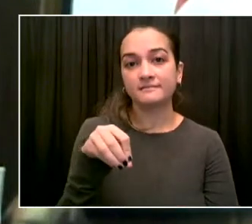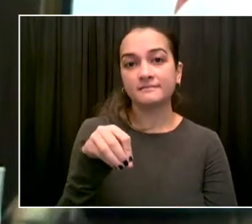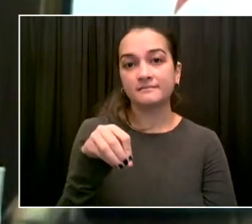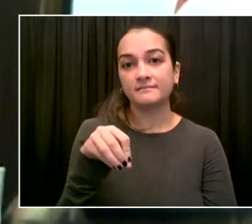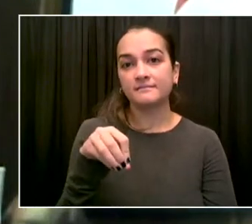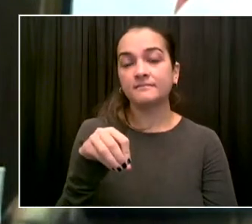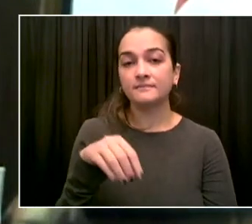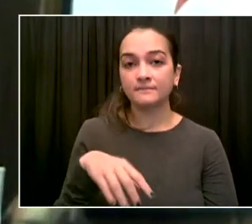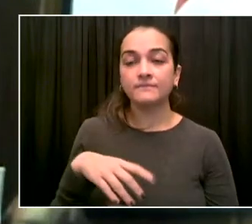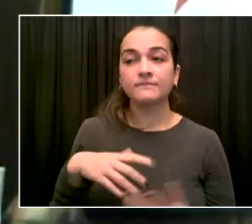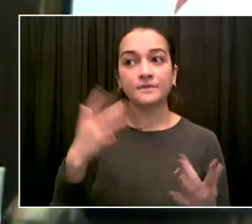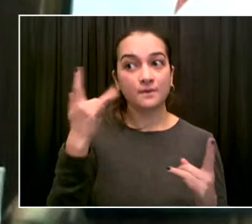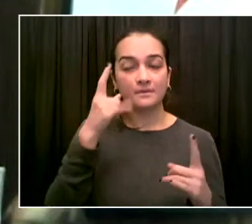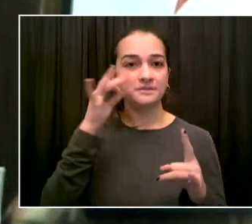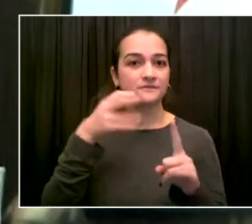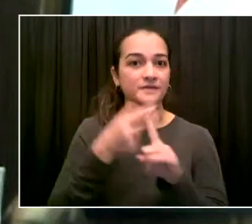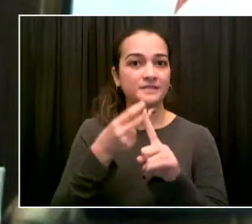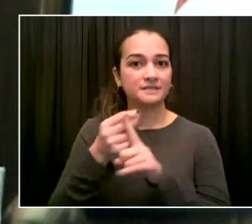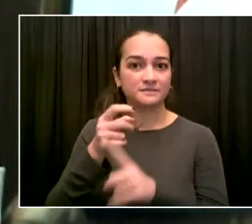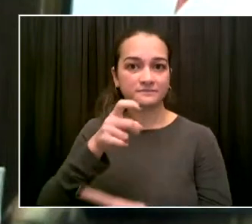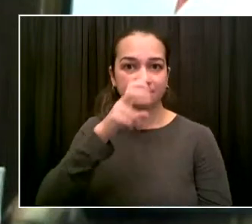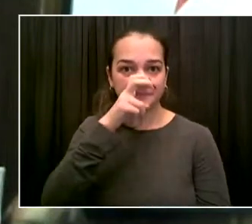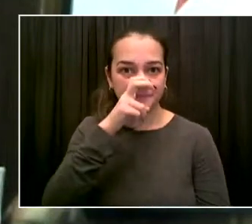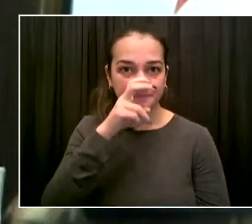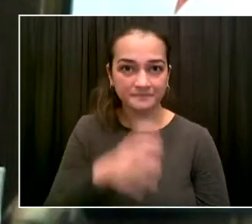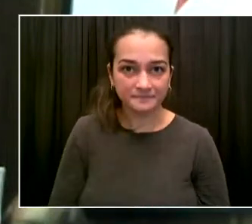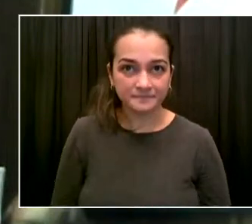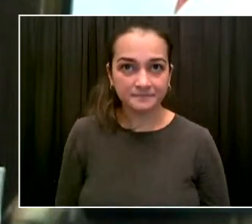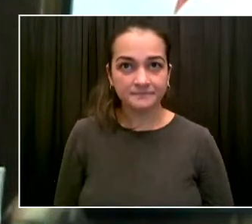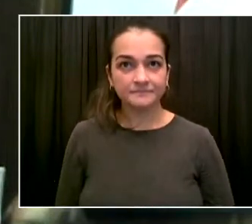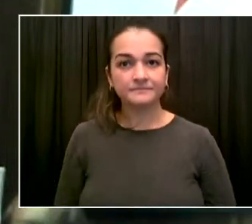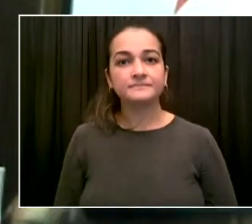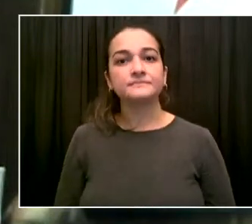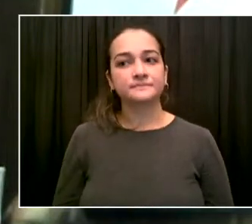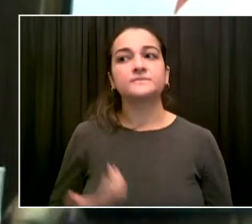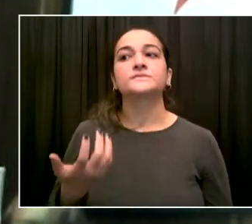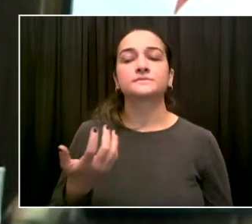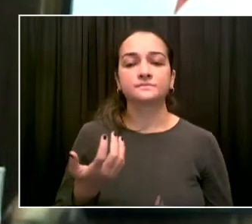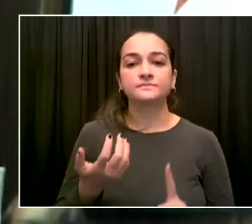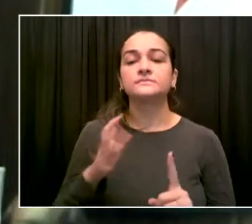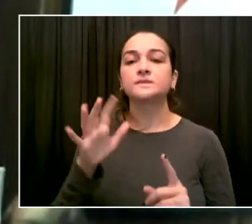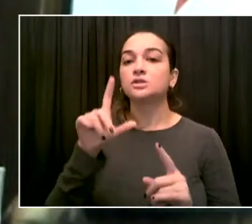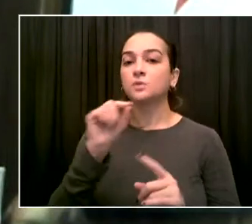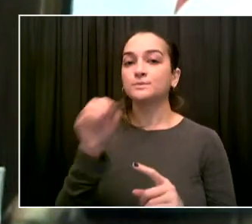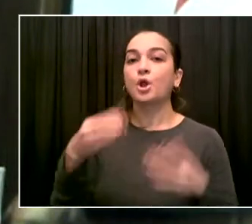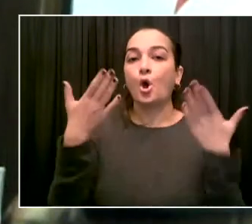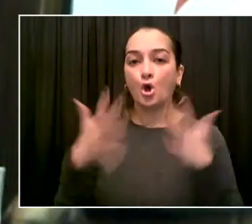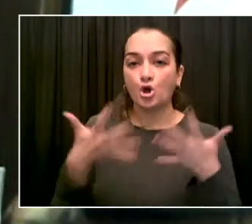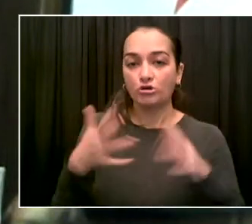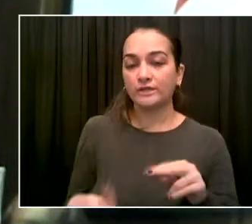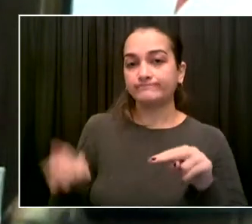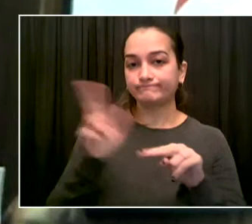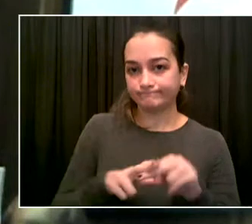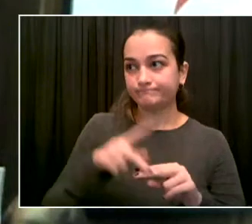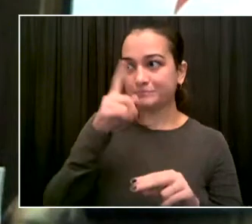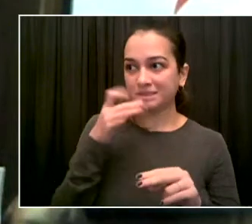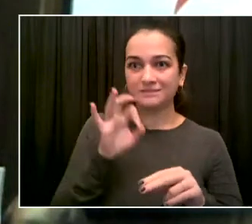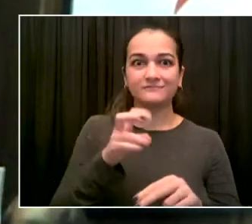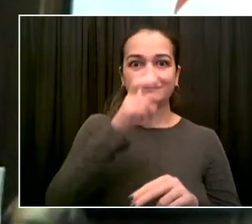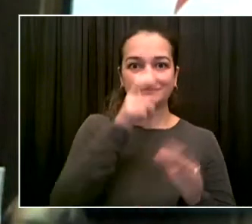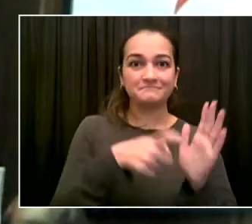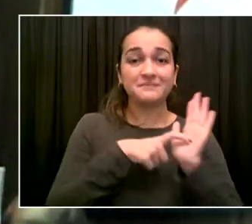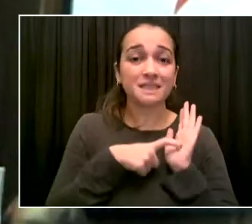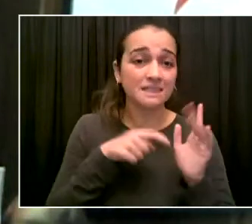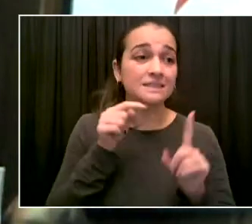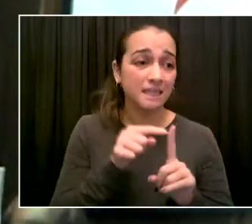far as available manpower. We're continuing to make up the backlog service. We believe we will be day on day, meaning Monday material